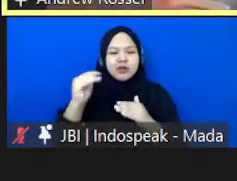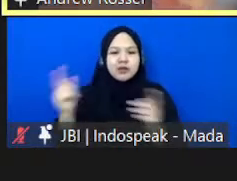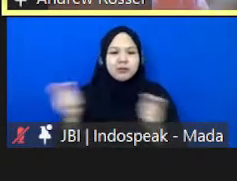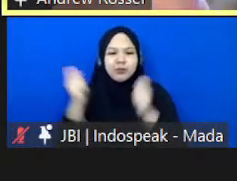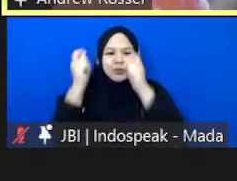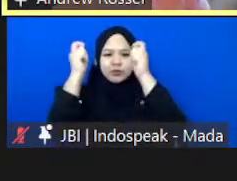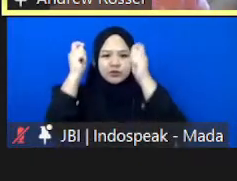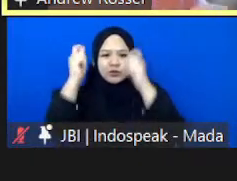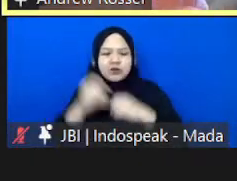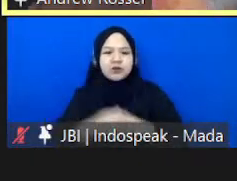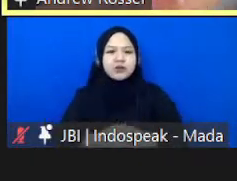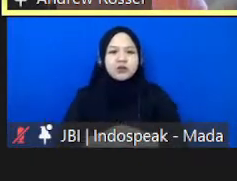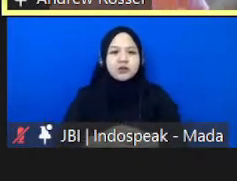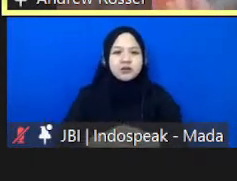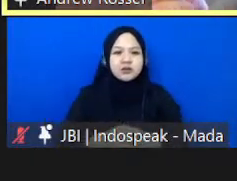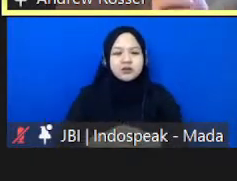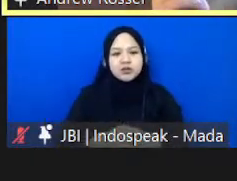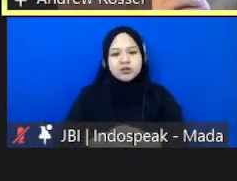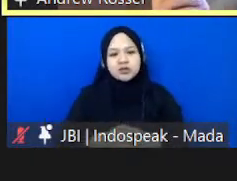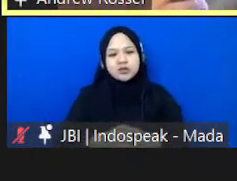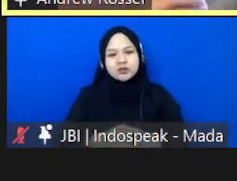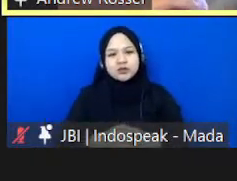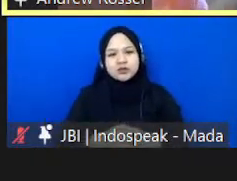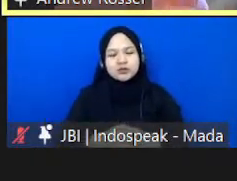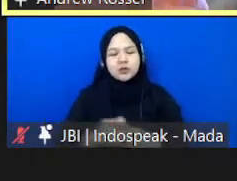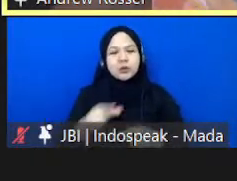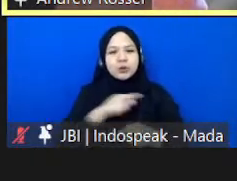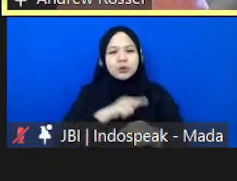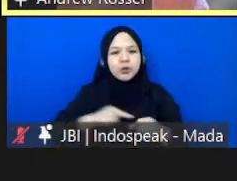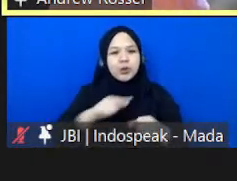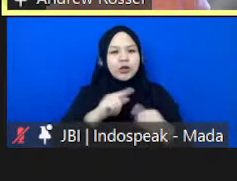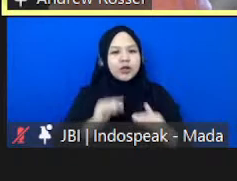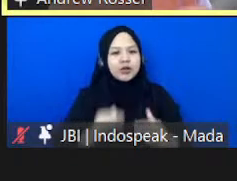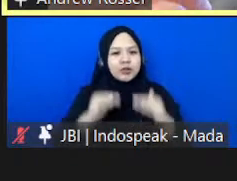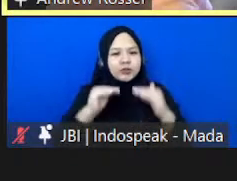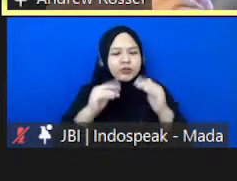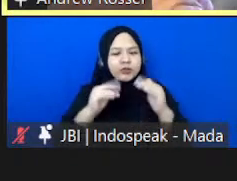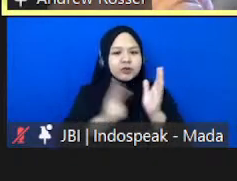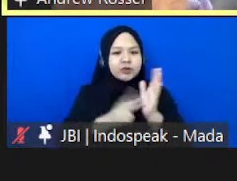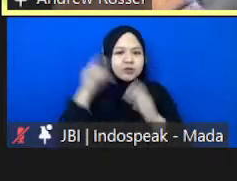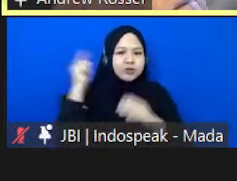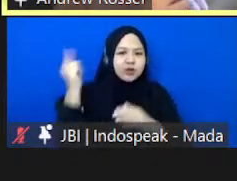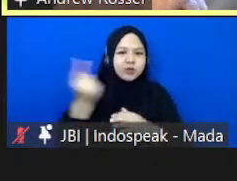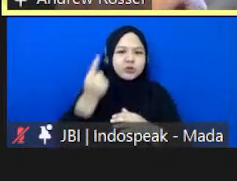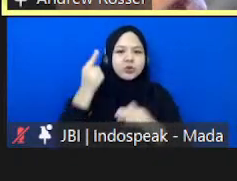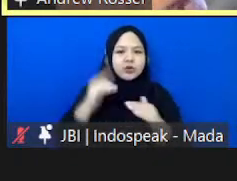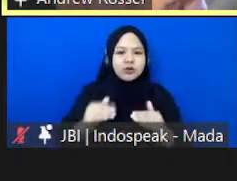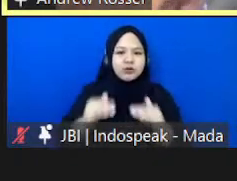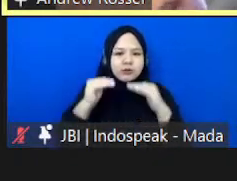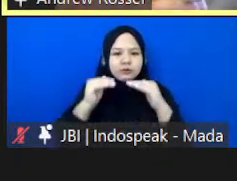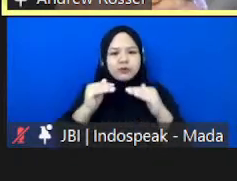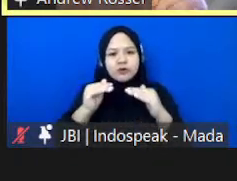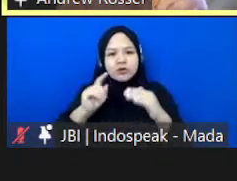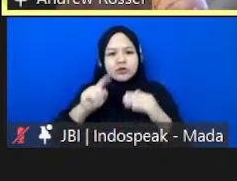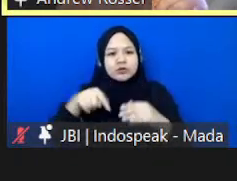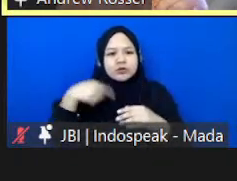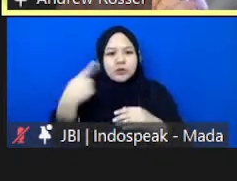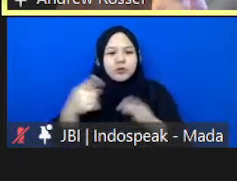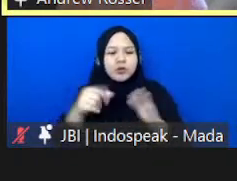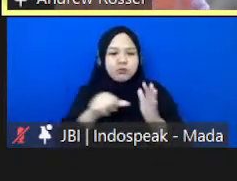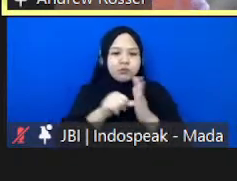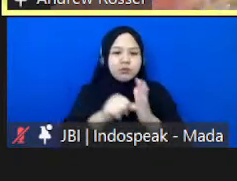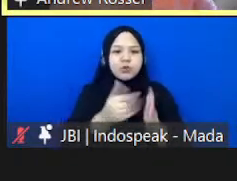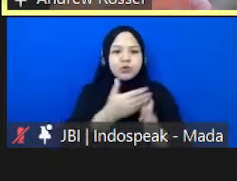political elites, initially at the local level and then subsequently the national level, latched onto because they thought it would help them win some votes in